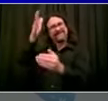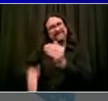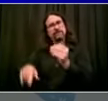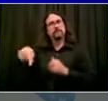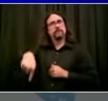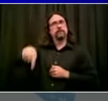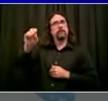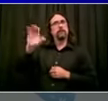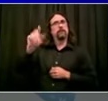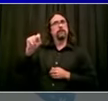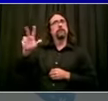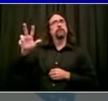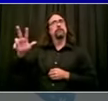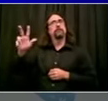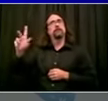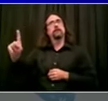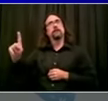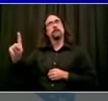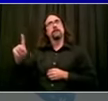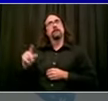bit. Please go to